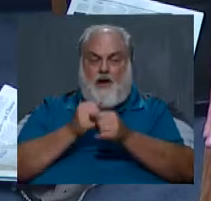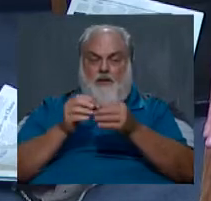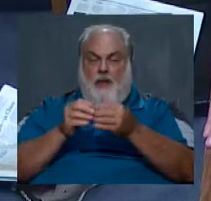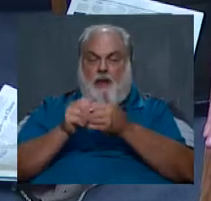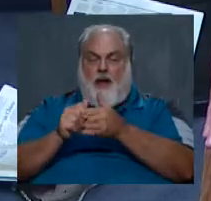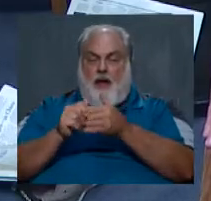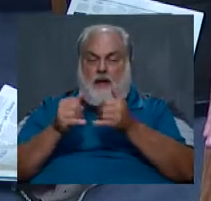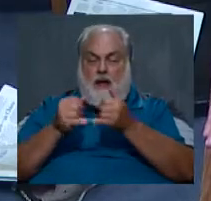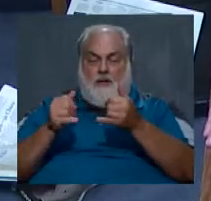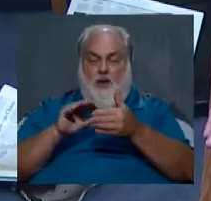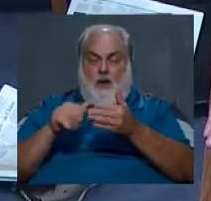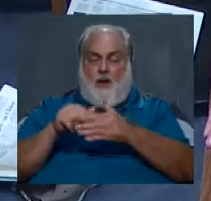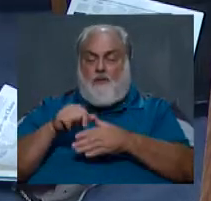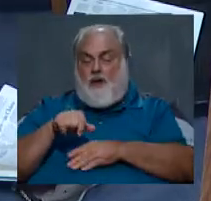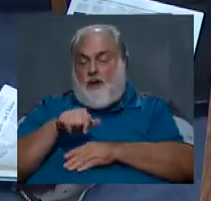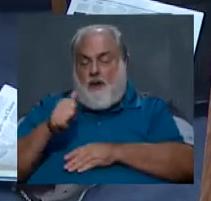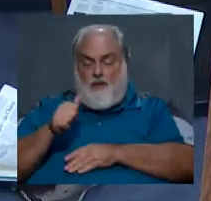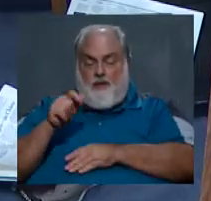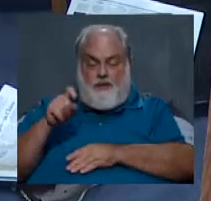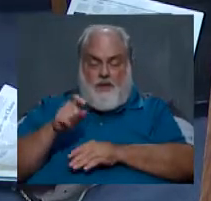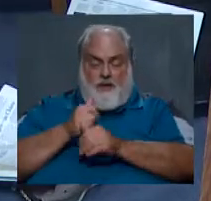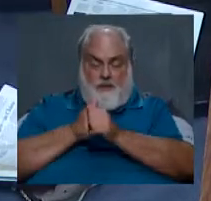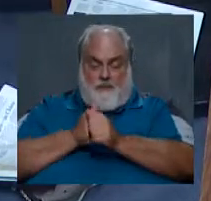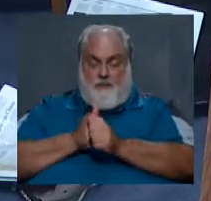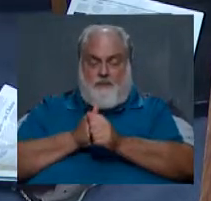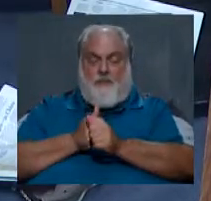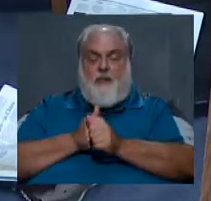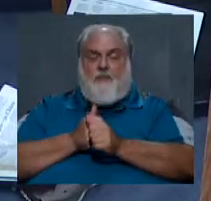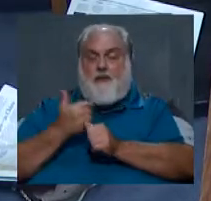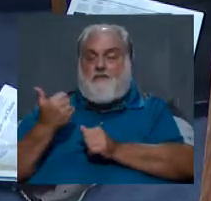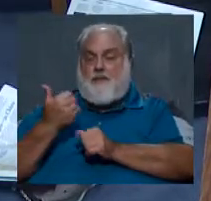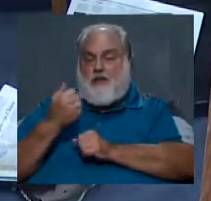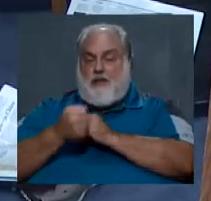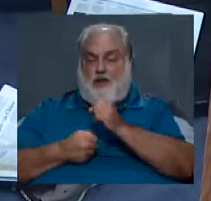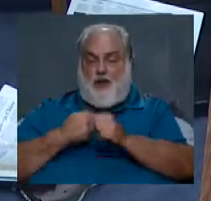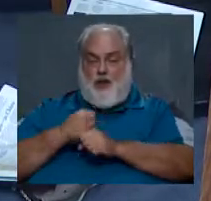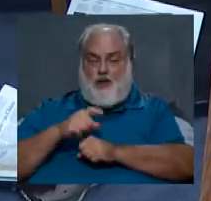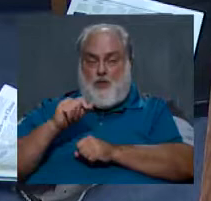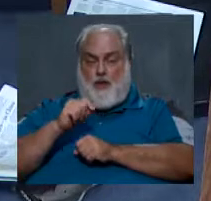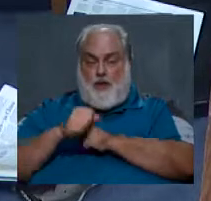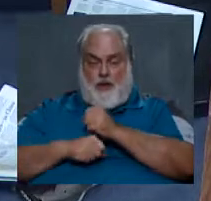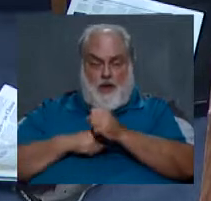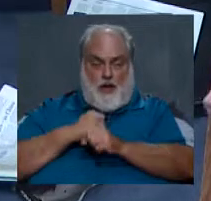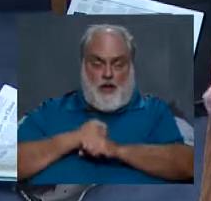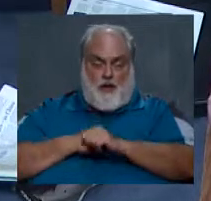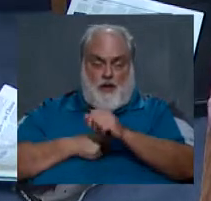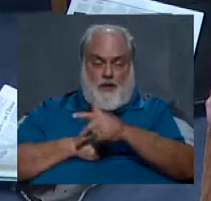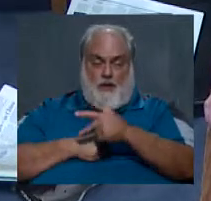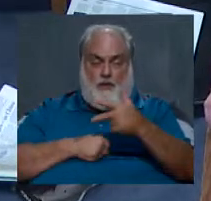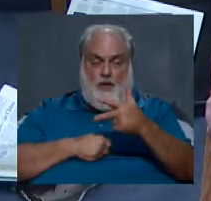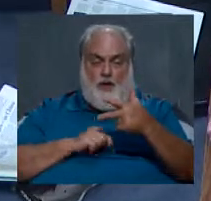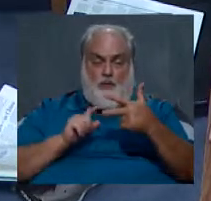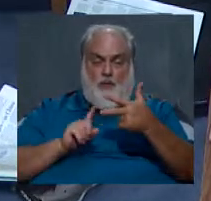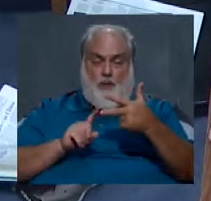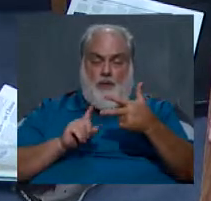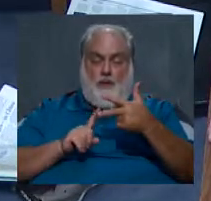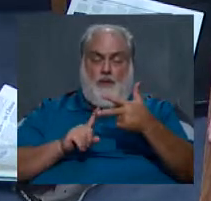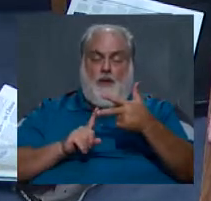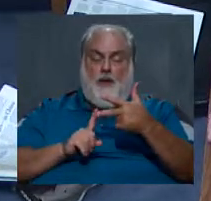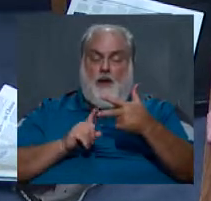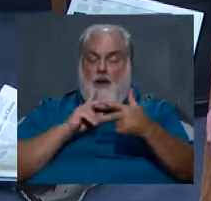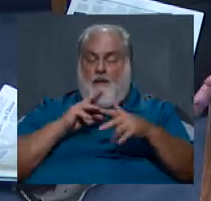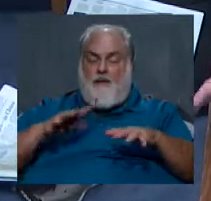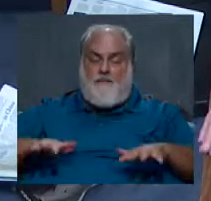other developers have been made to follow over the last 15 to 20 years. And then thirdly, flooding and drainage